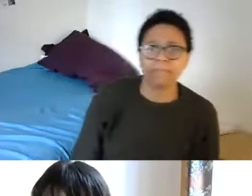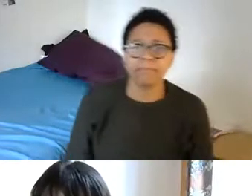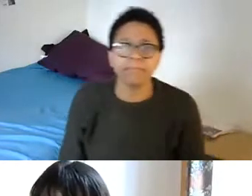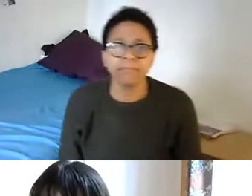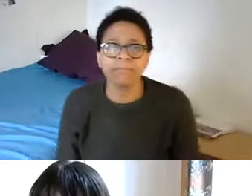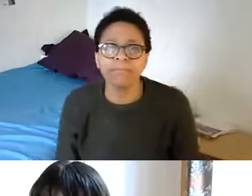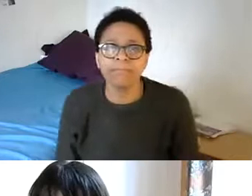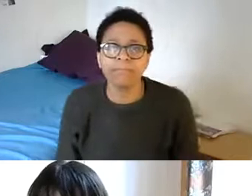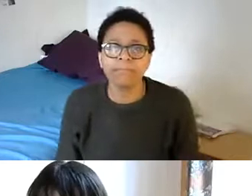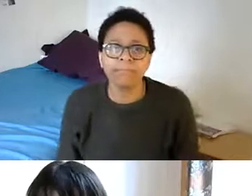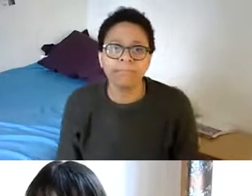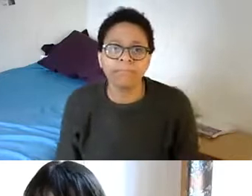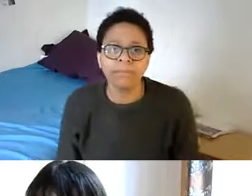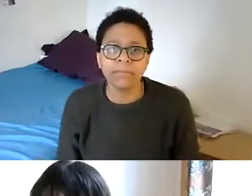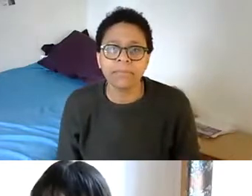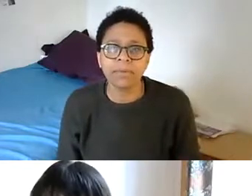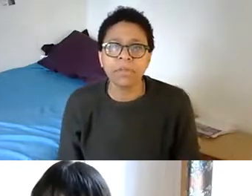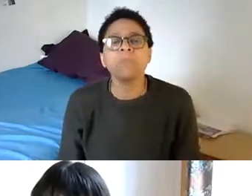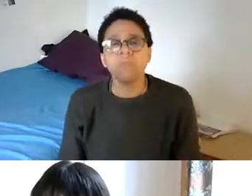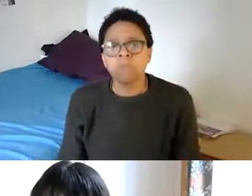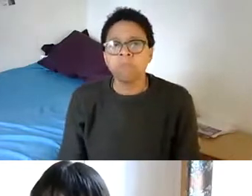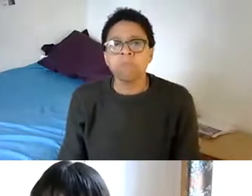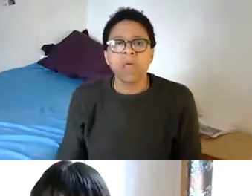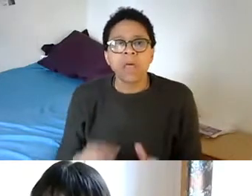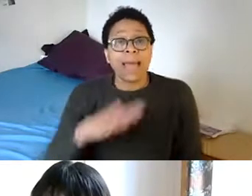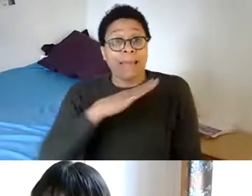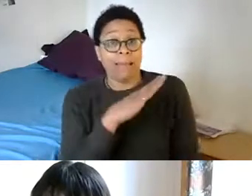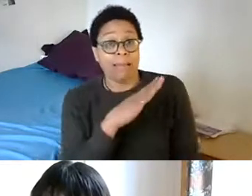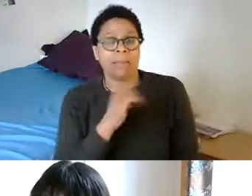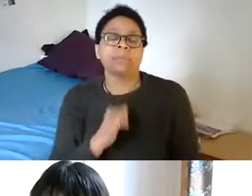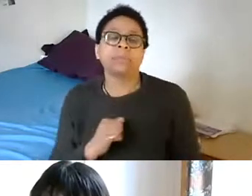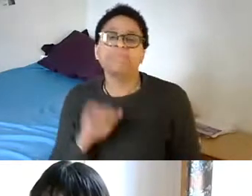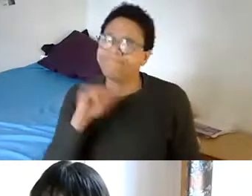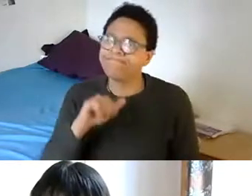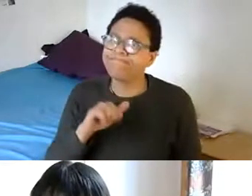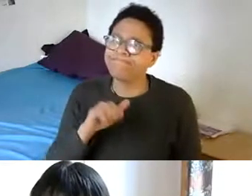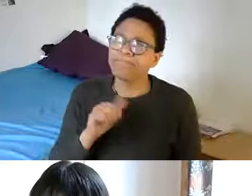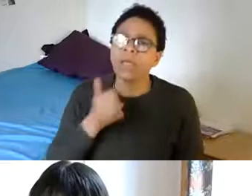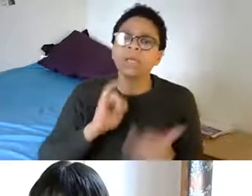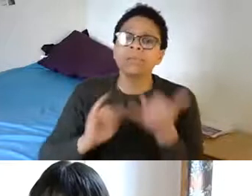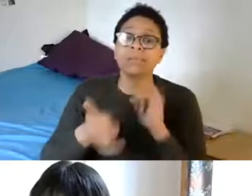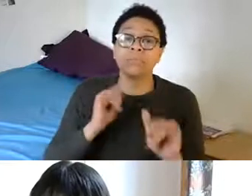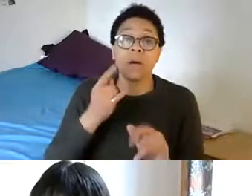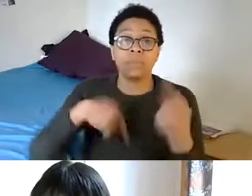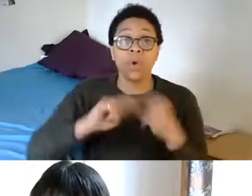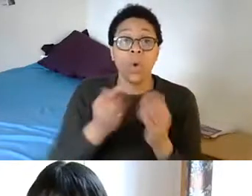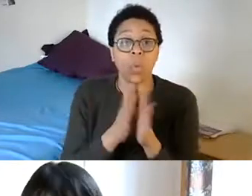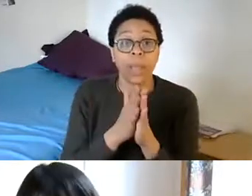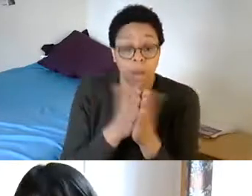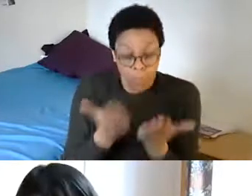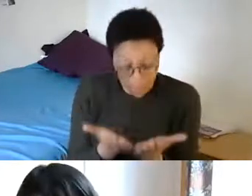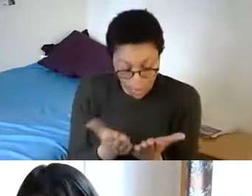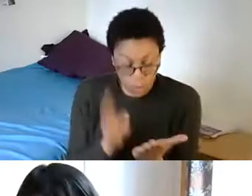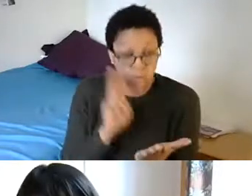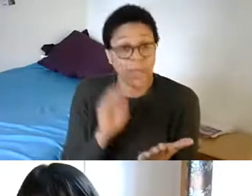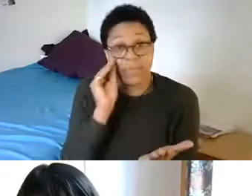book. Yes, of course. I mean, sometimes when we open the book and it's got a flower in, it's just there, it's just sitting there. But often you will also see the